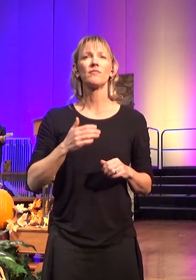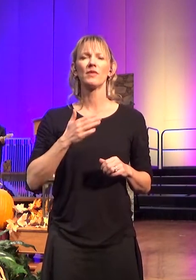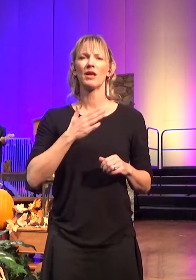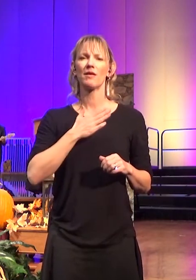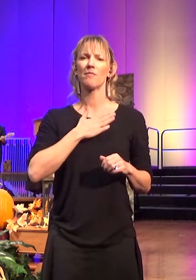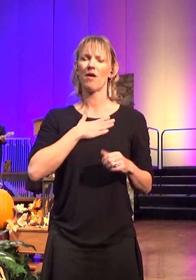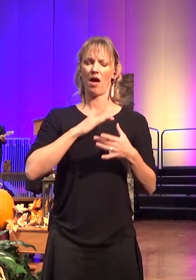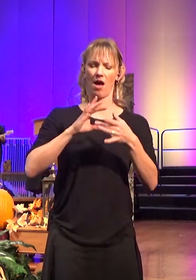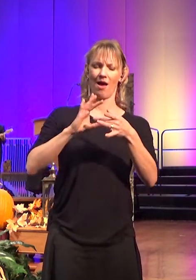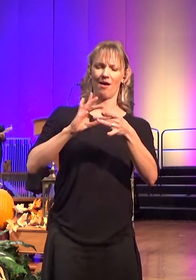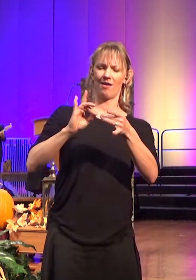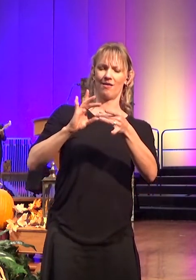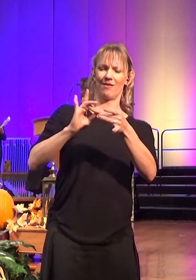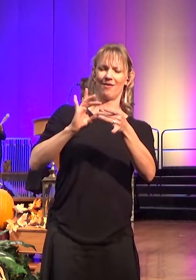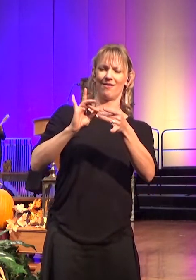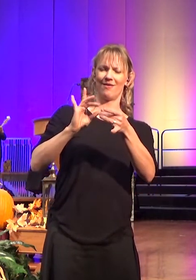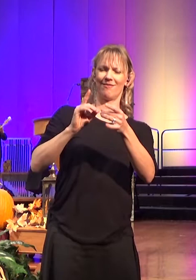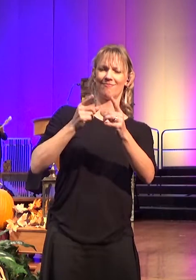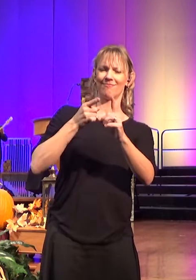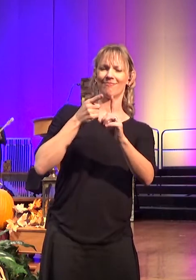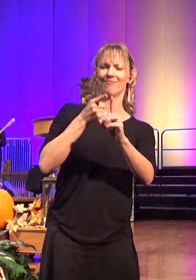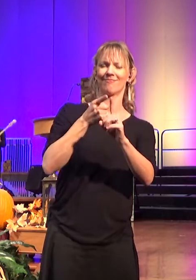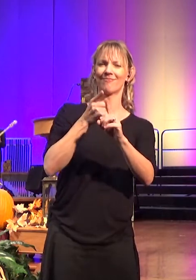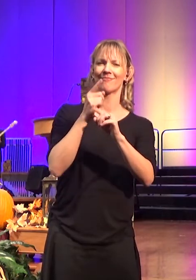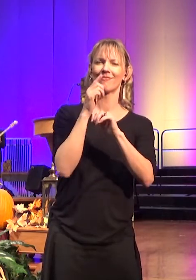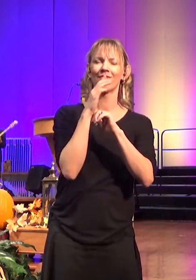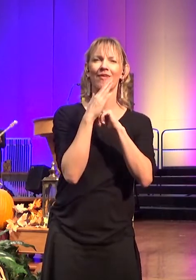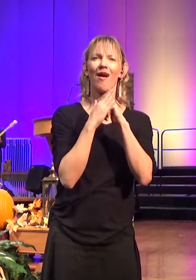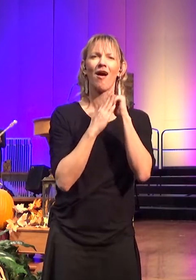My words speak of comfort